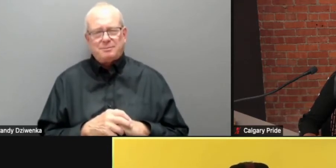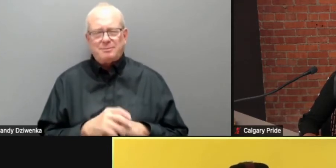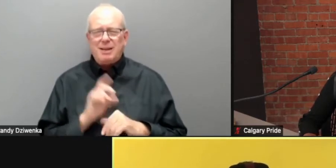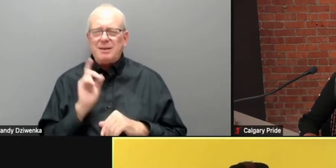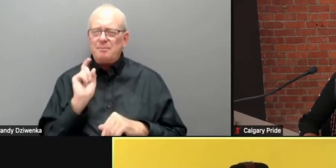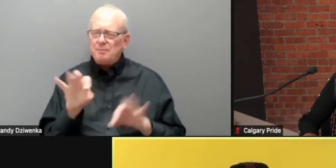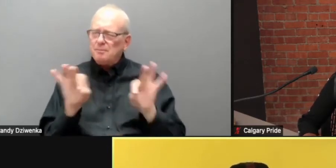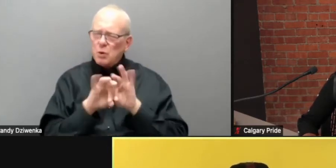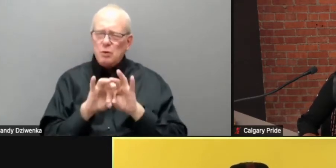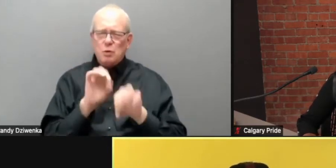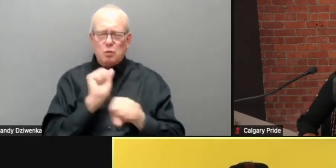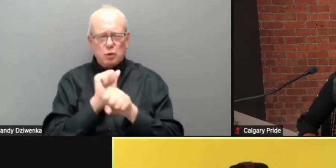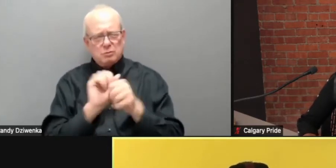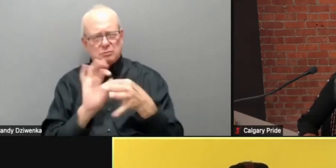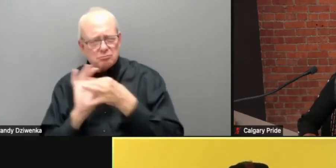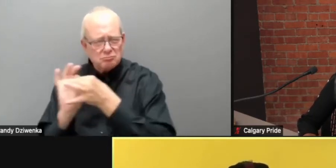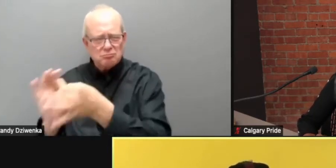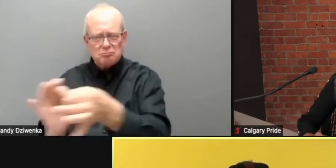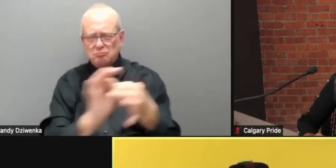proper parent counseling, with